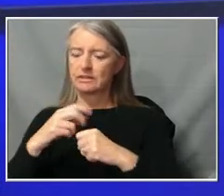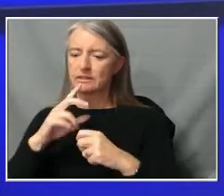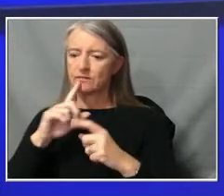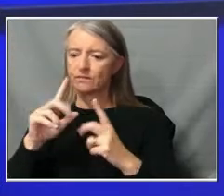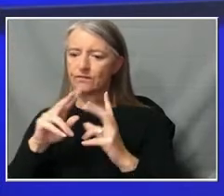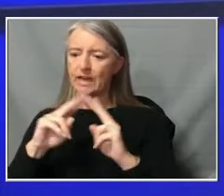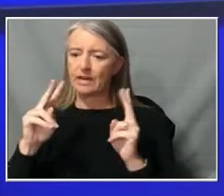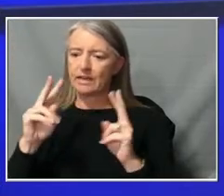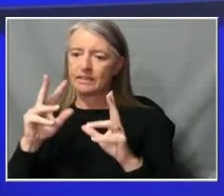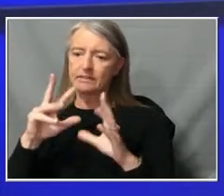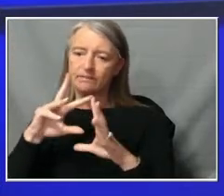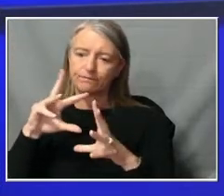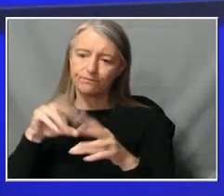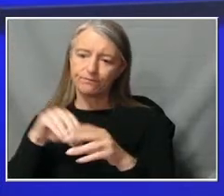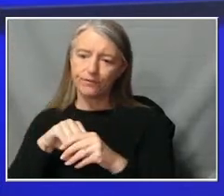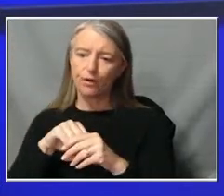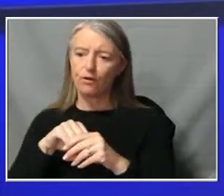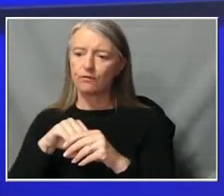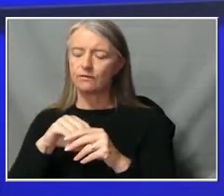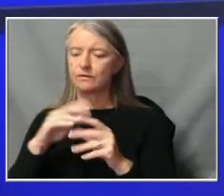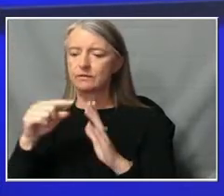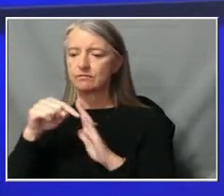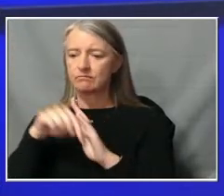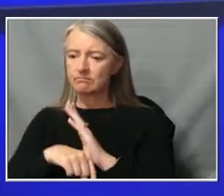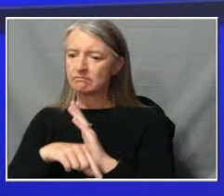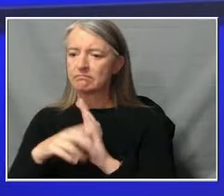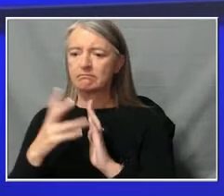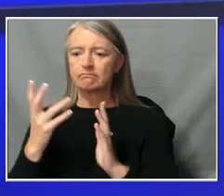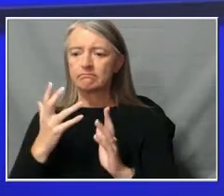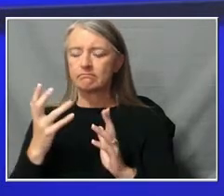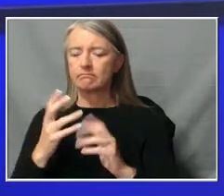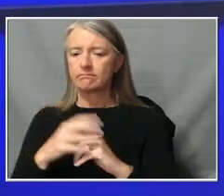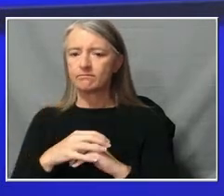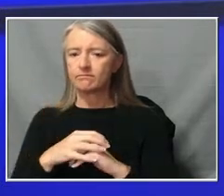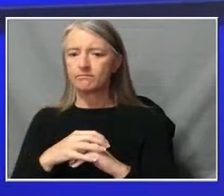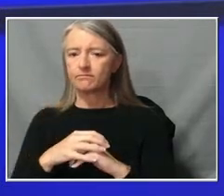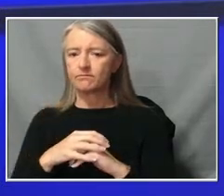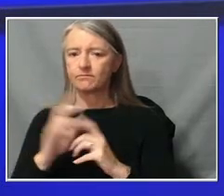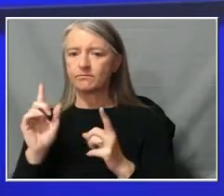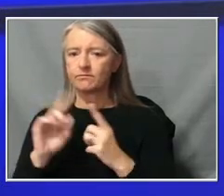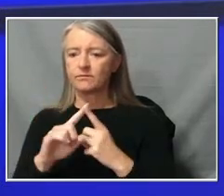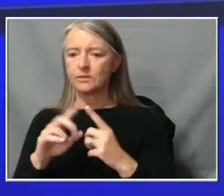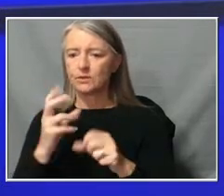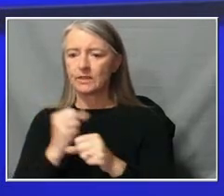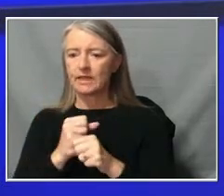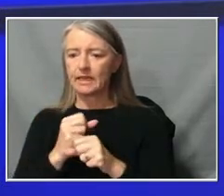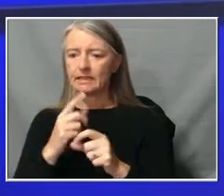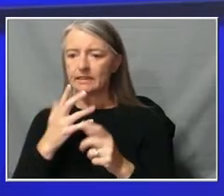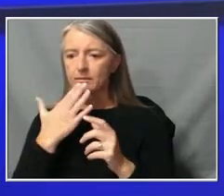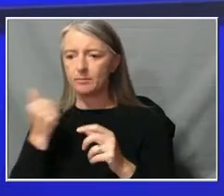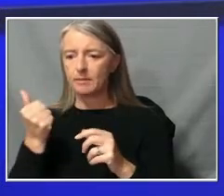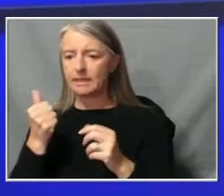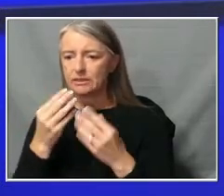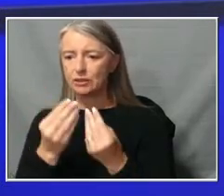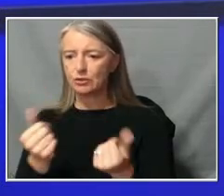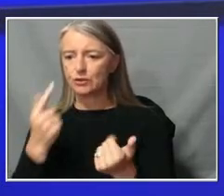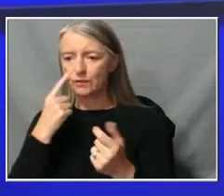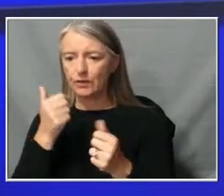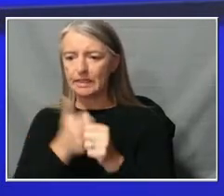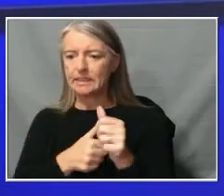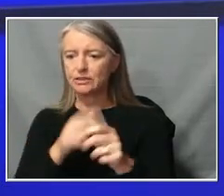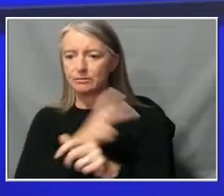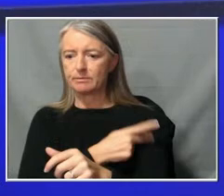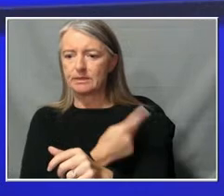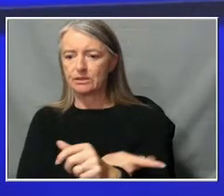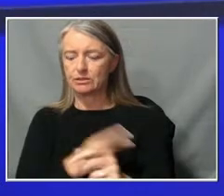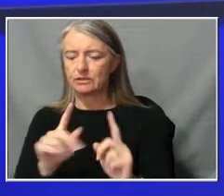involved, and to get the optimal solution for every patient. Every patient is different. Every patient